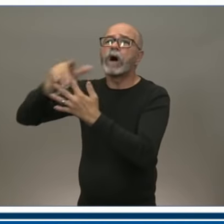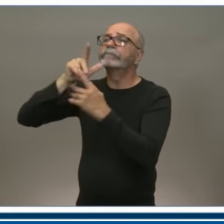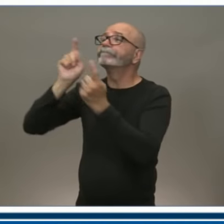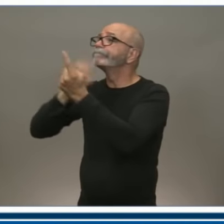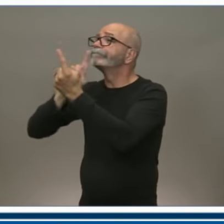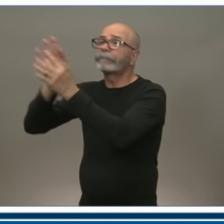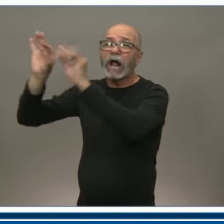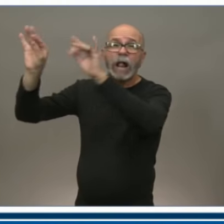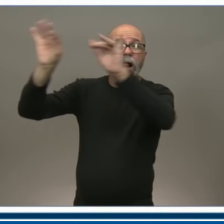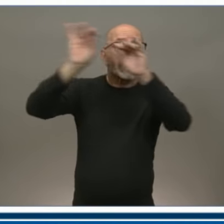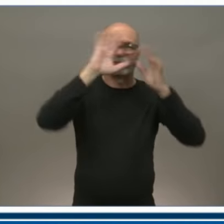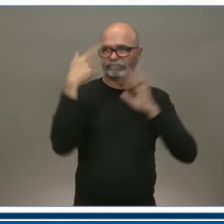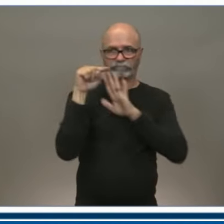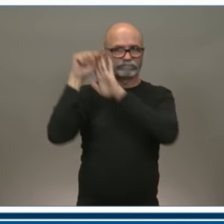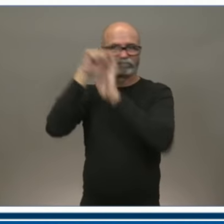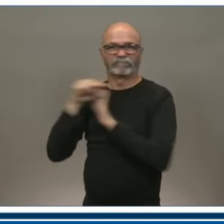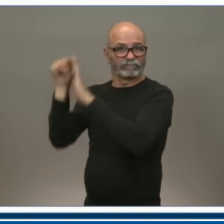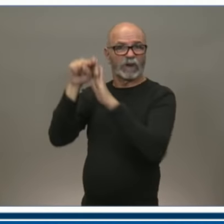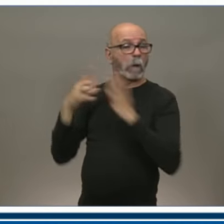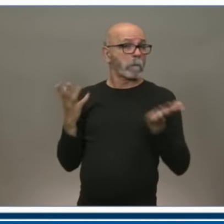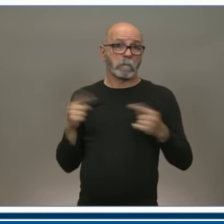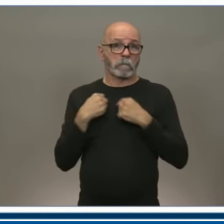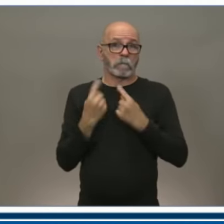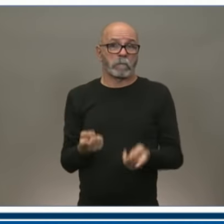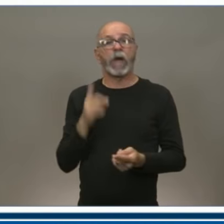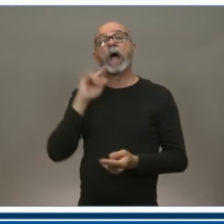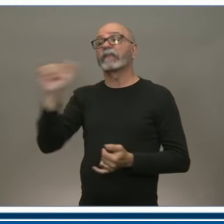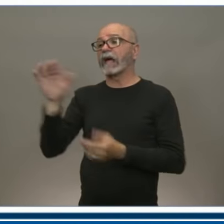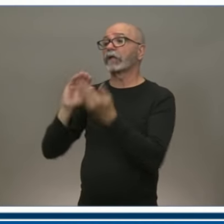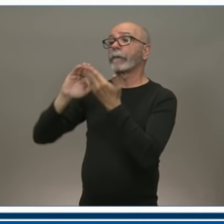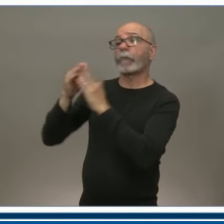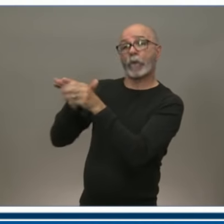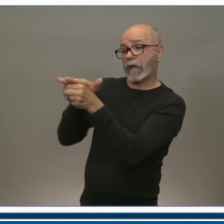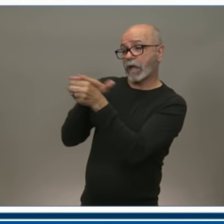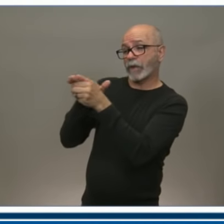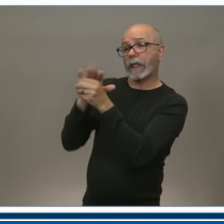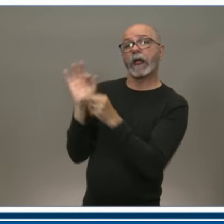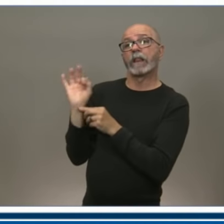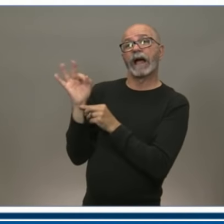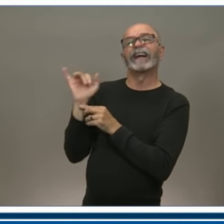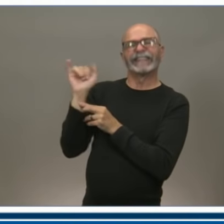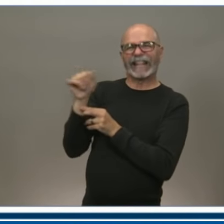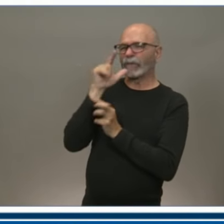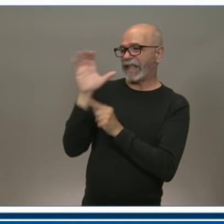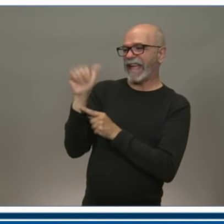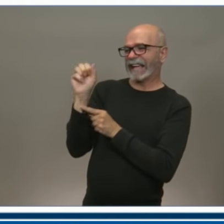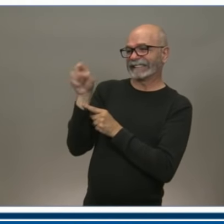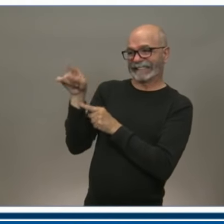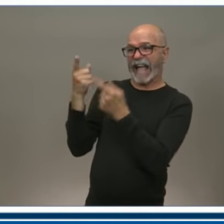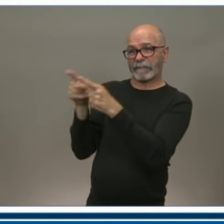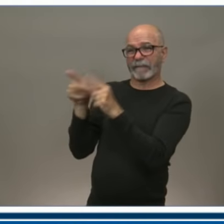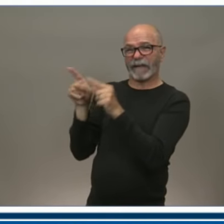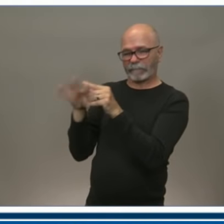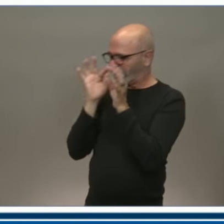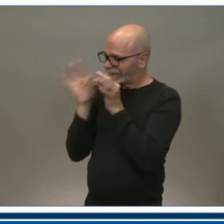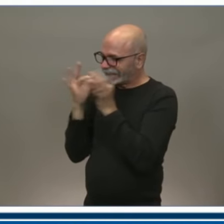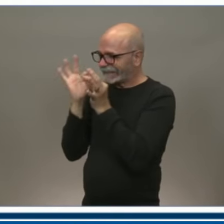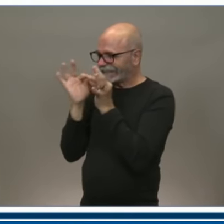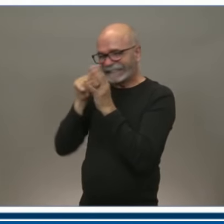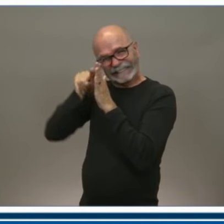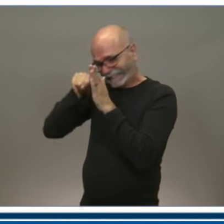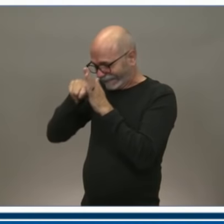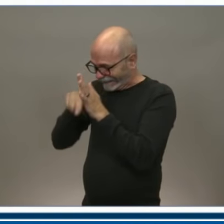people within the community that are directly linked with the cases. And as I said, we've had 2 more cases, but we have